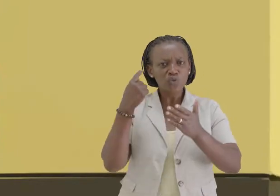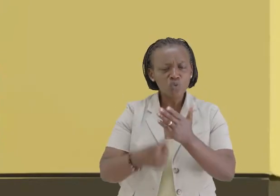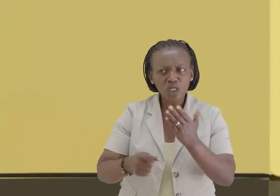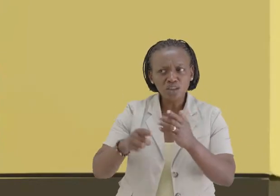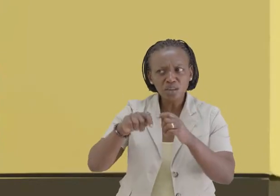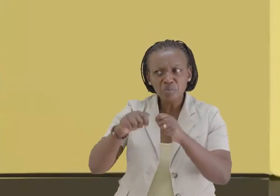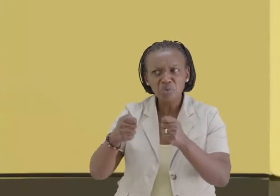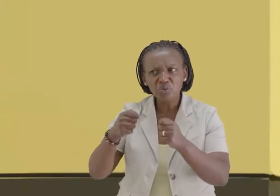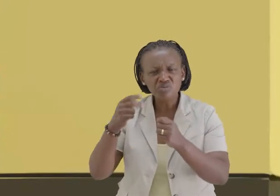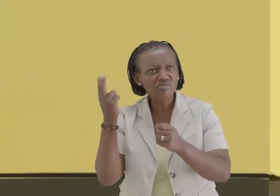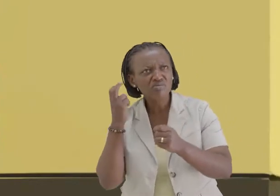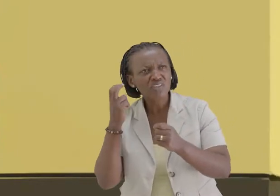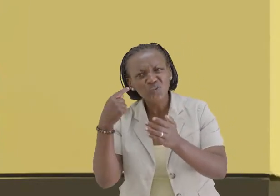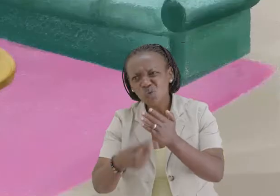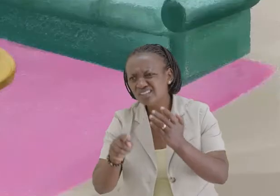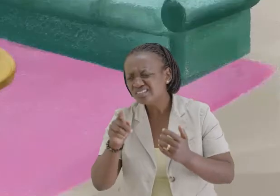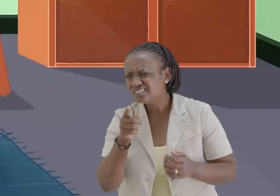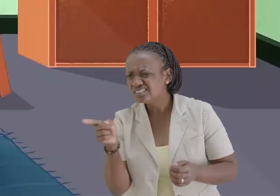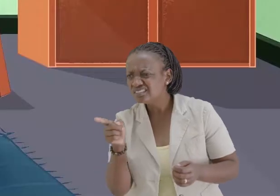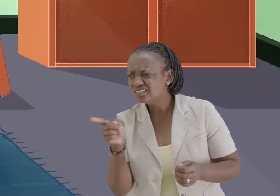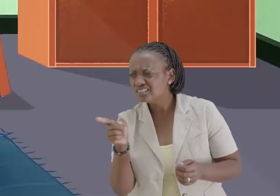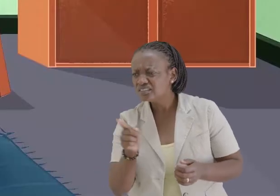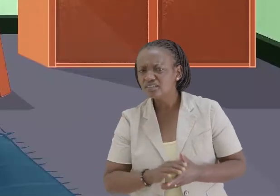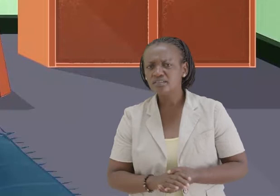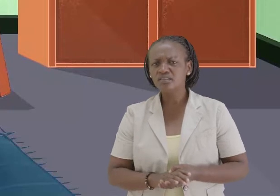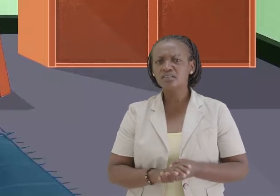Huh? What is that?